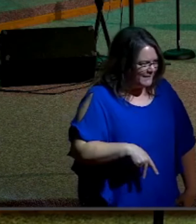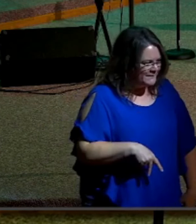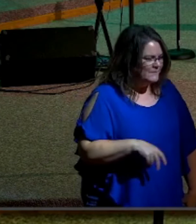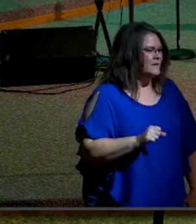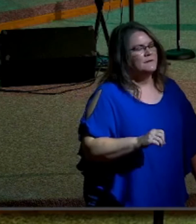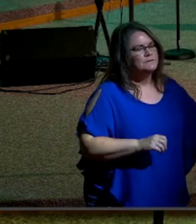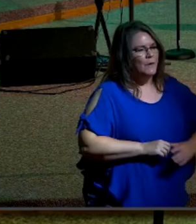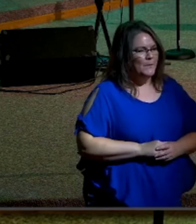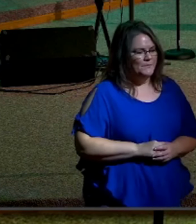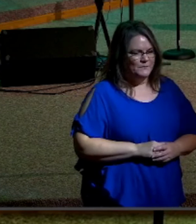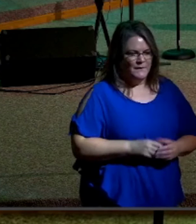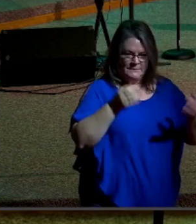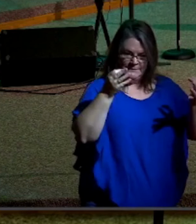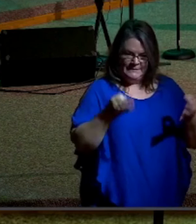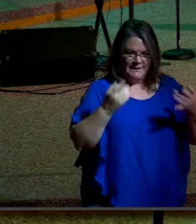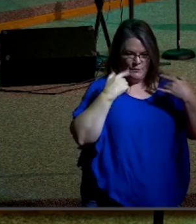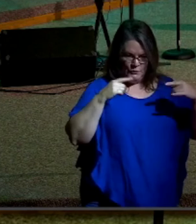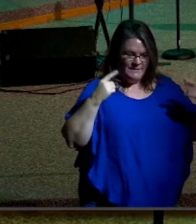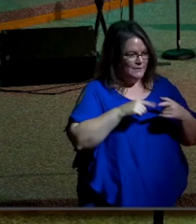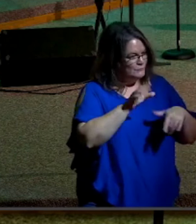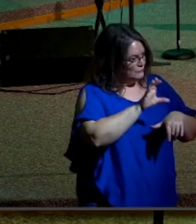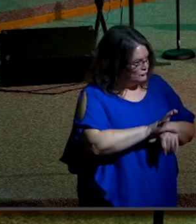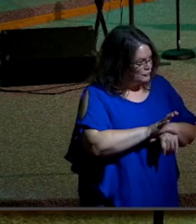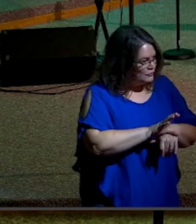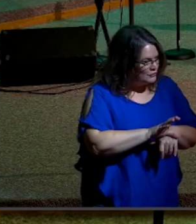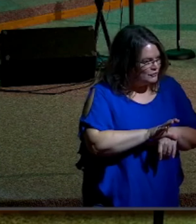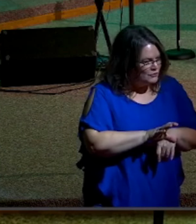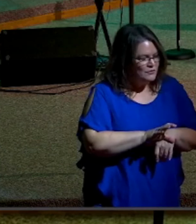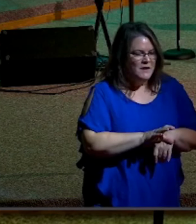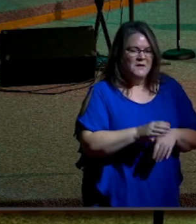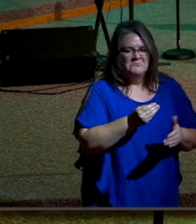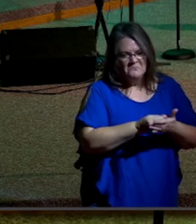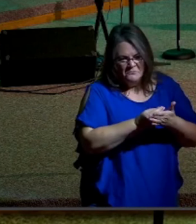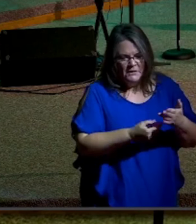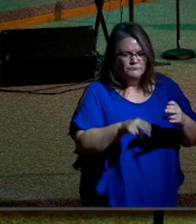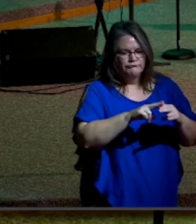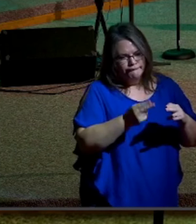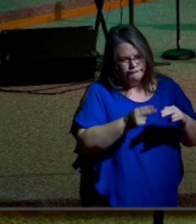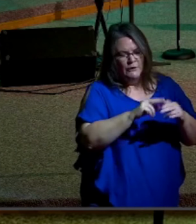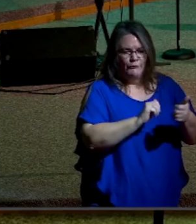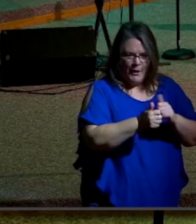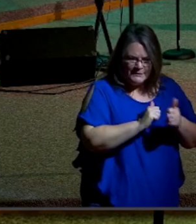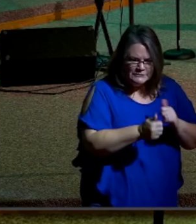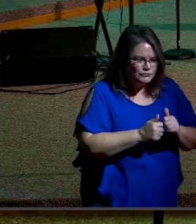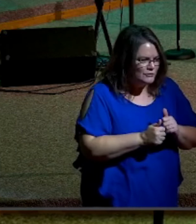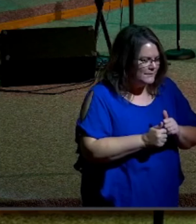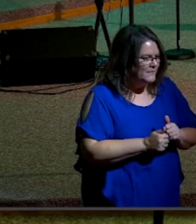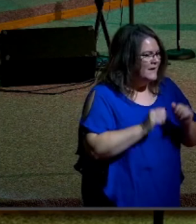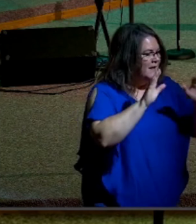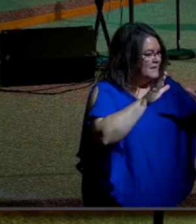they decided to announce it to the church, and they did this fundraising competition. And the Sunday